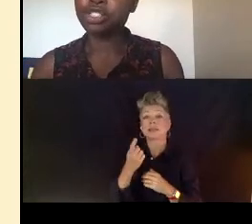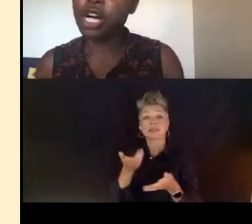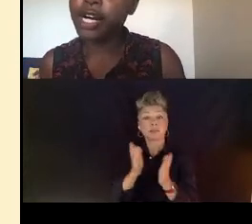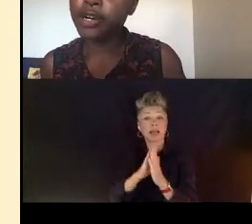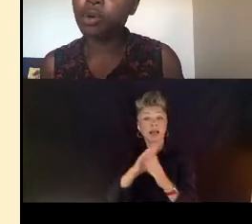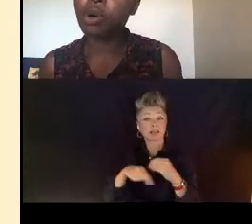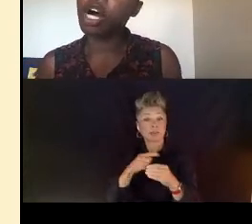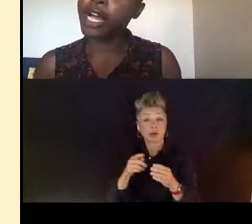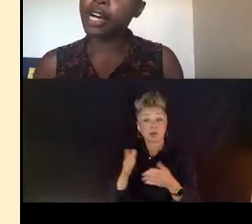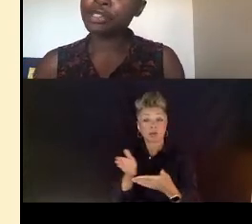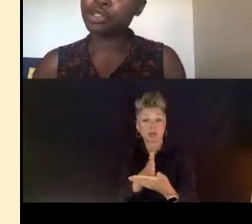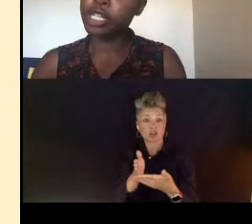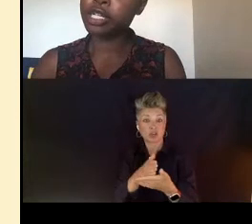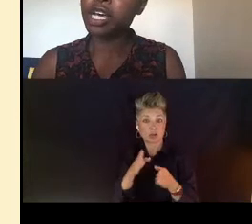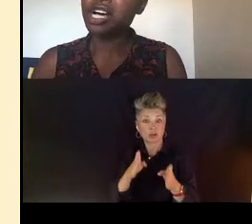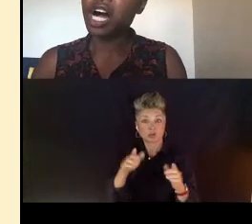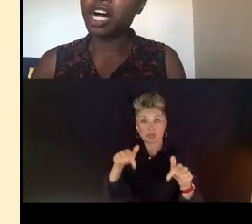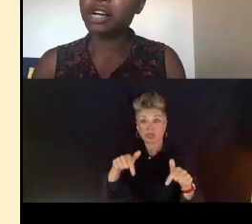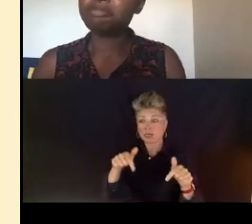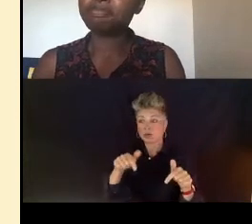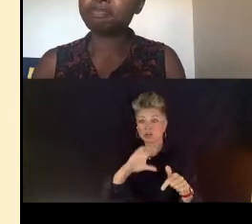here in Chicago, Argyle Street.